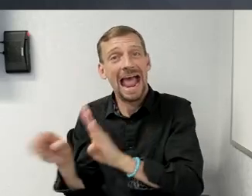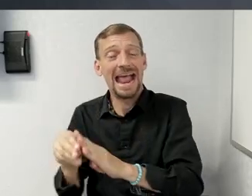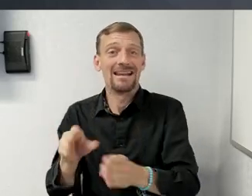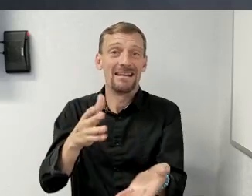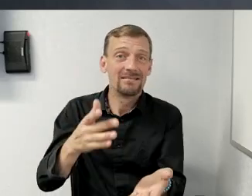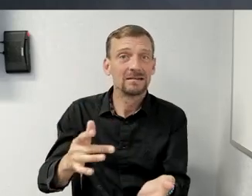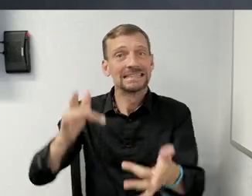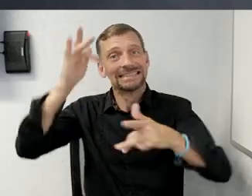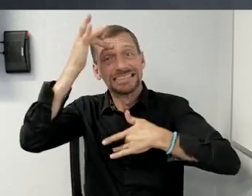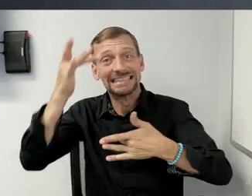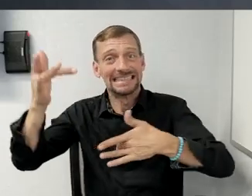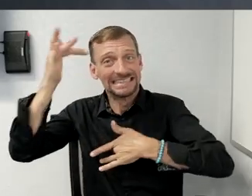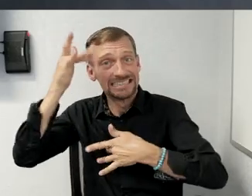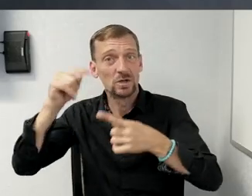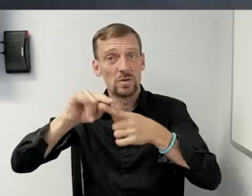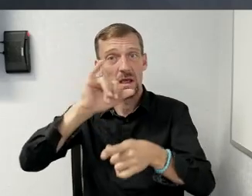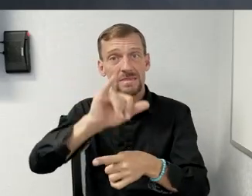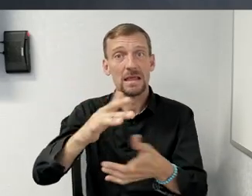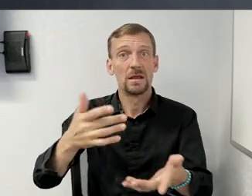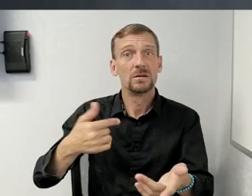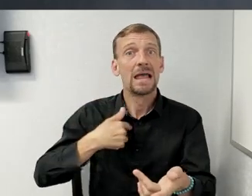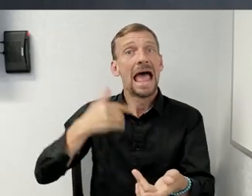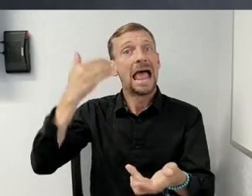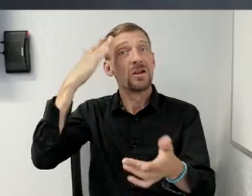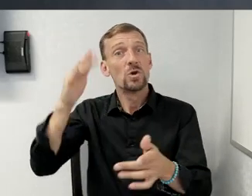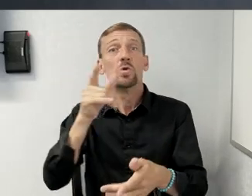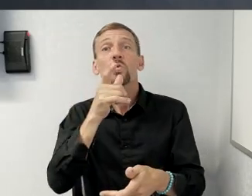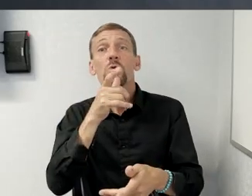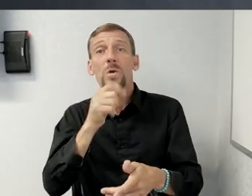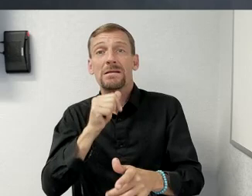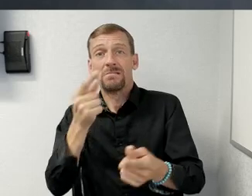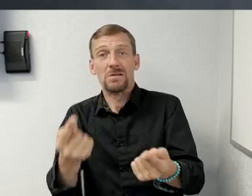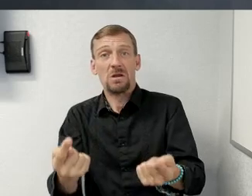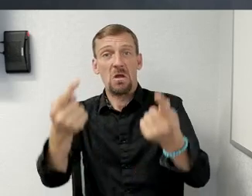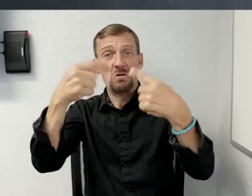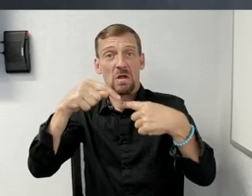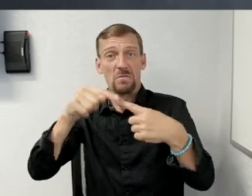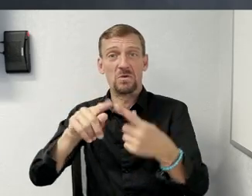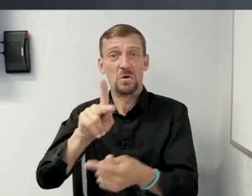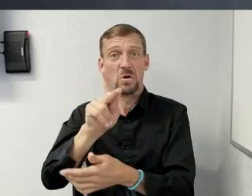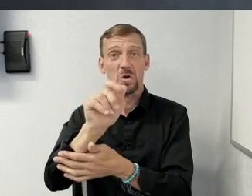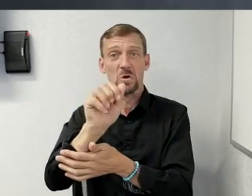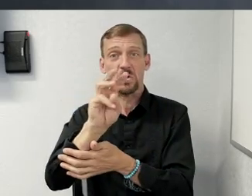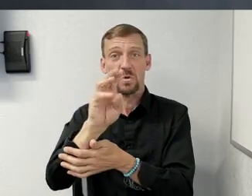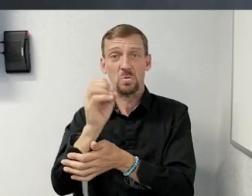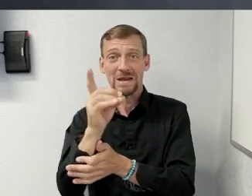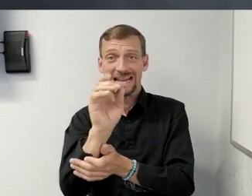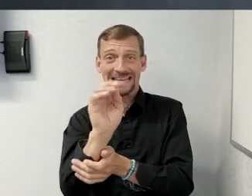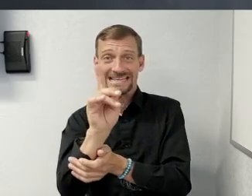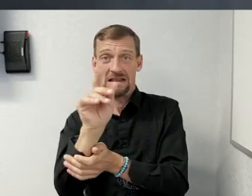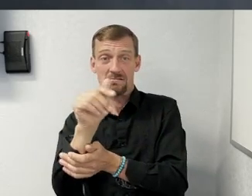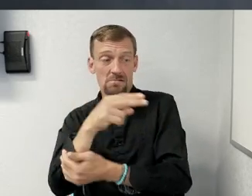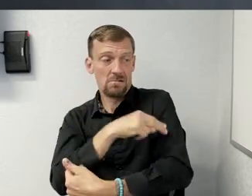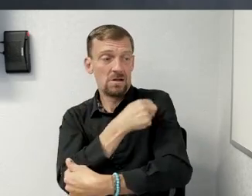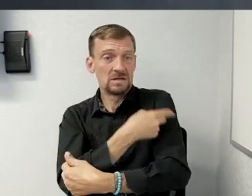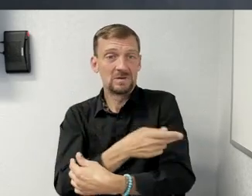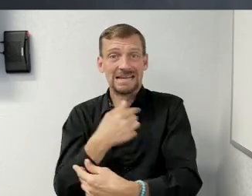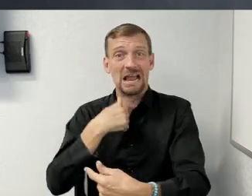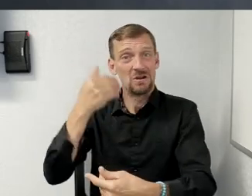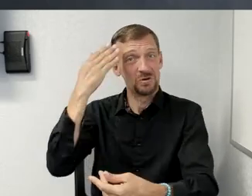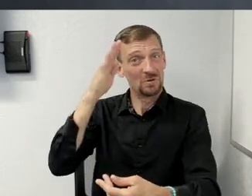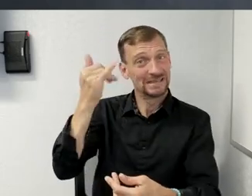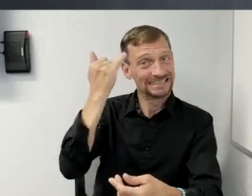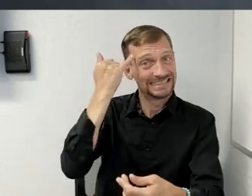speak for, those that never came to Kaweah Delta, because I don't think that information has been disclosed by the